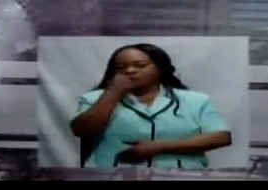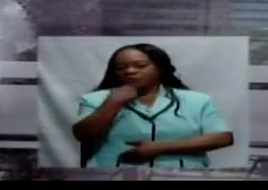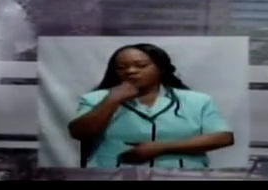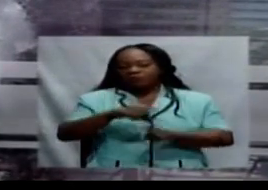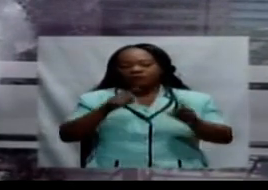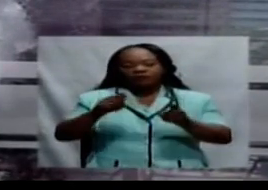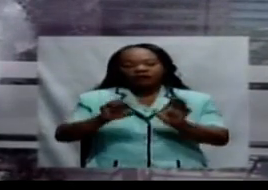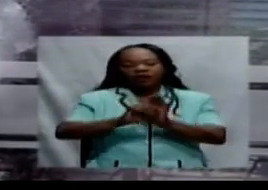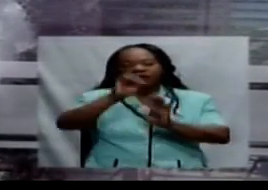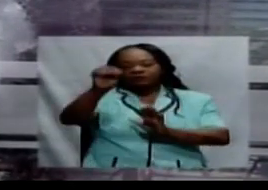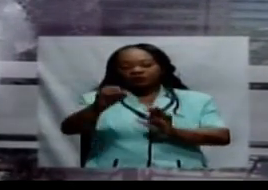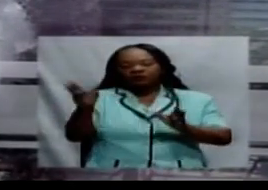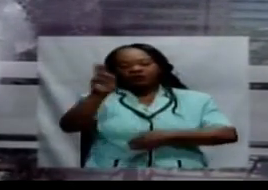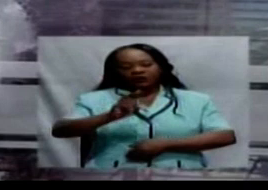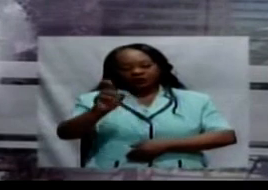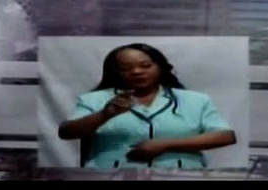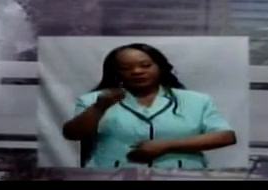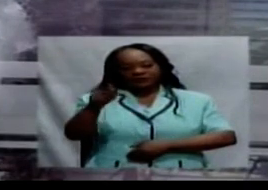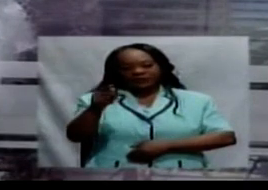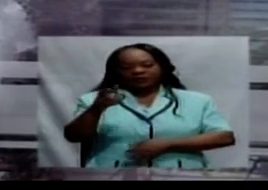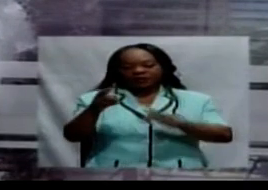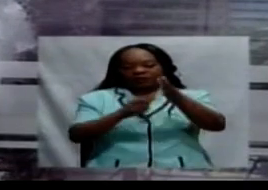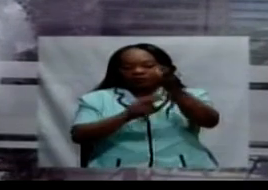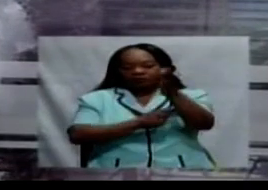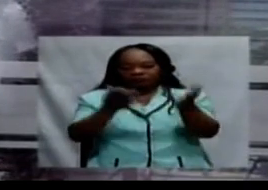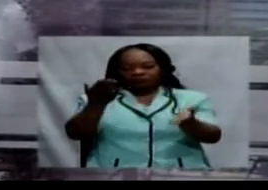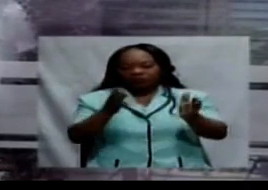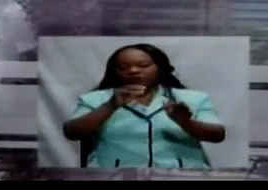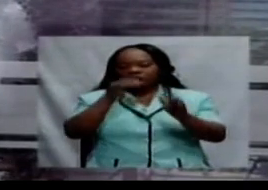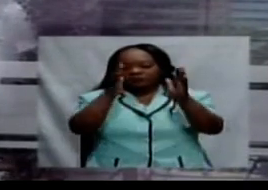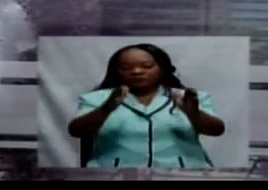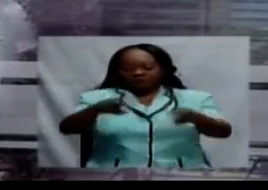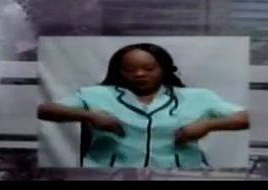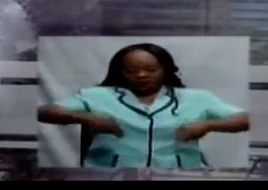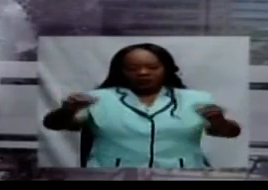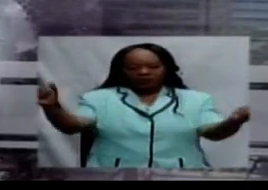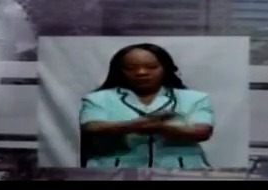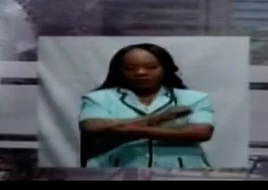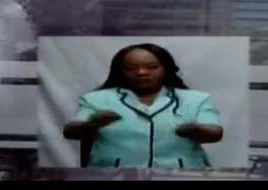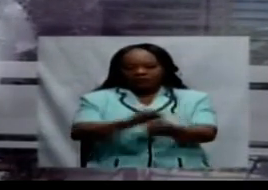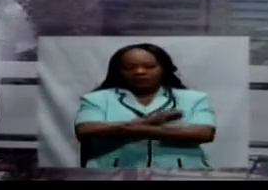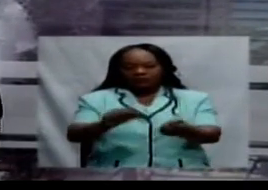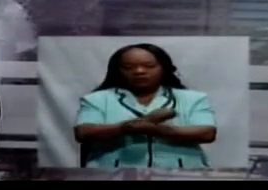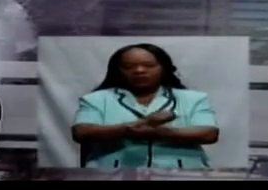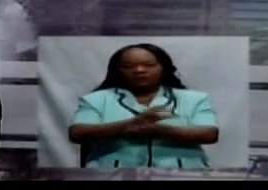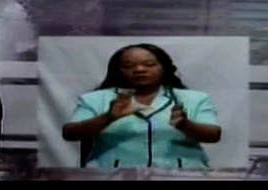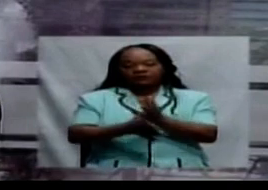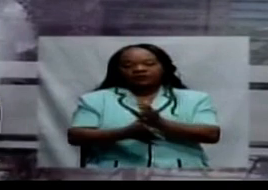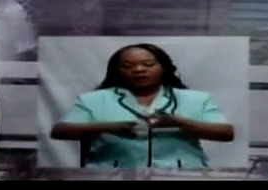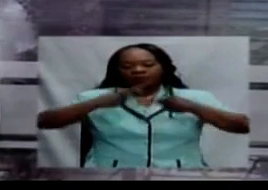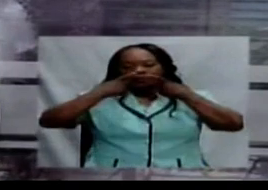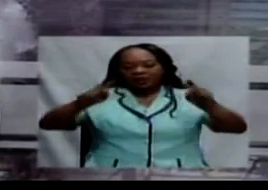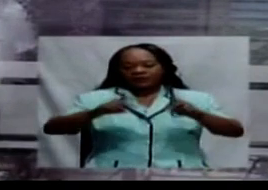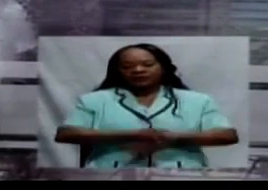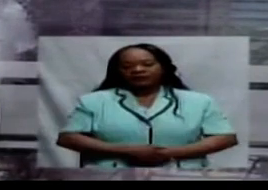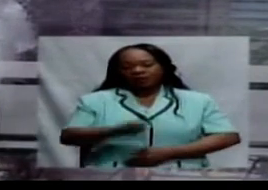for export. He says if the weighbridge is not set up, the road will be destroyed, posing a risk to the traveling public. Mr.